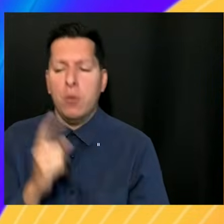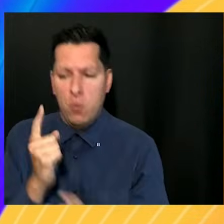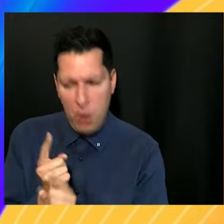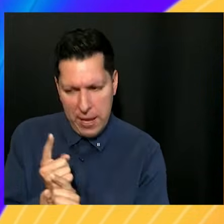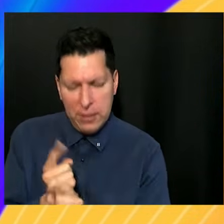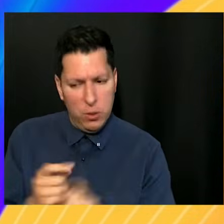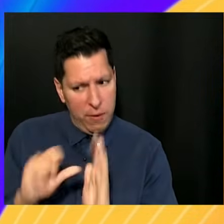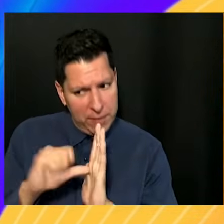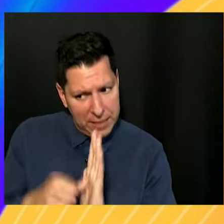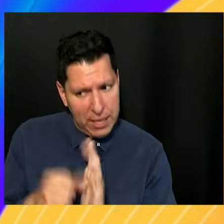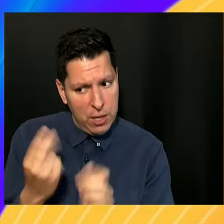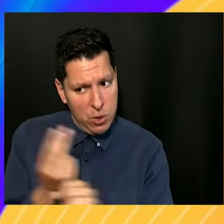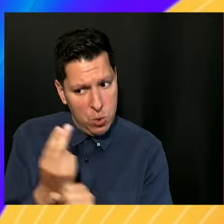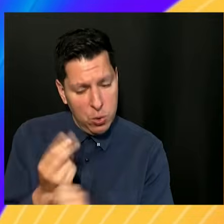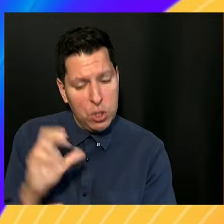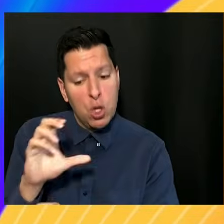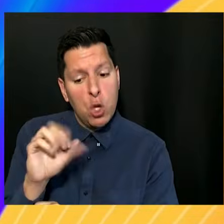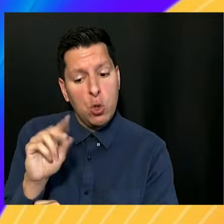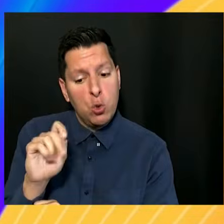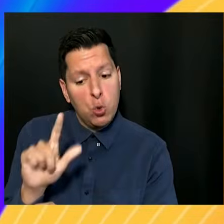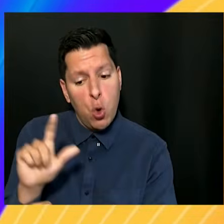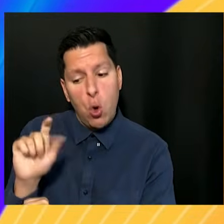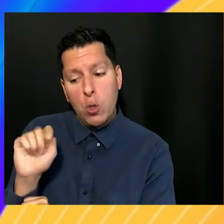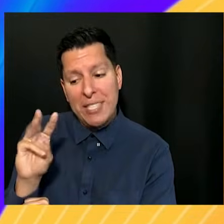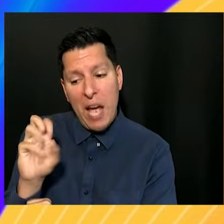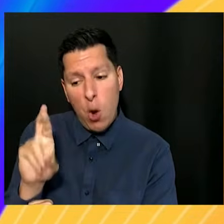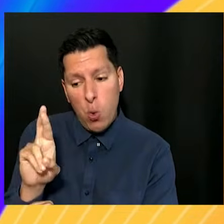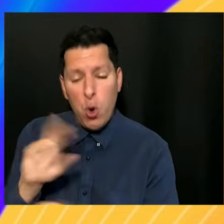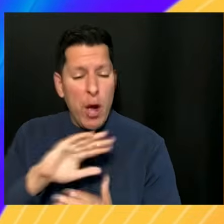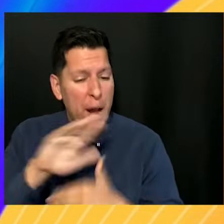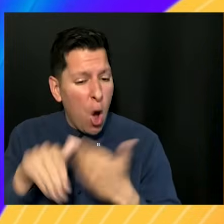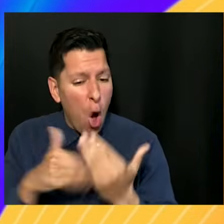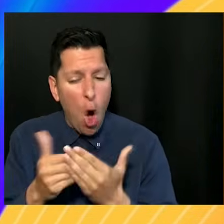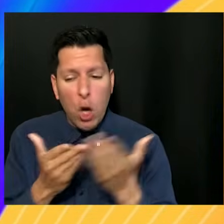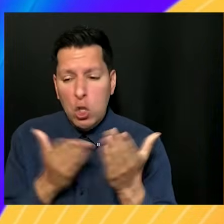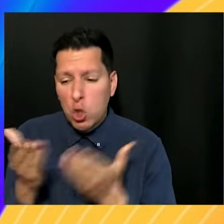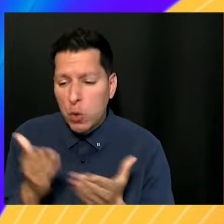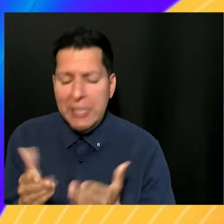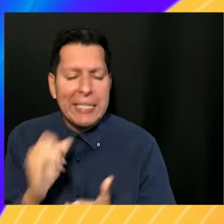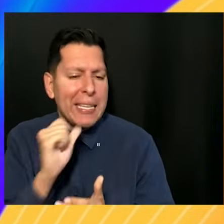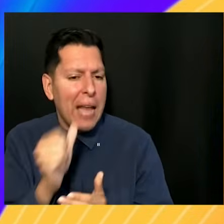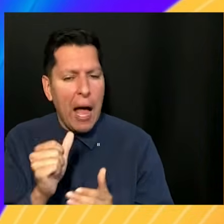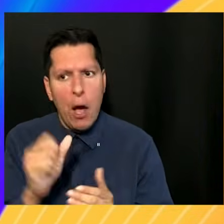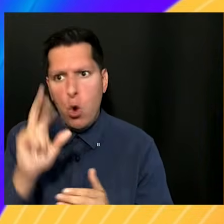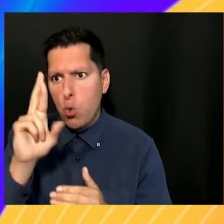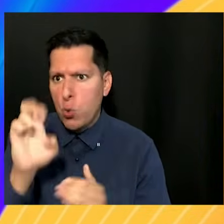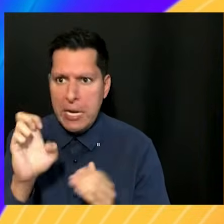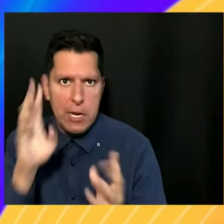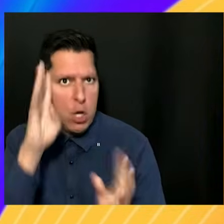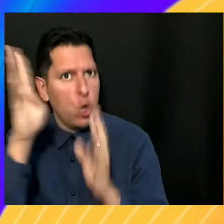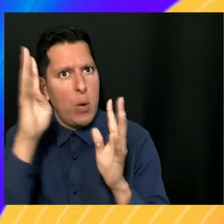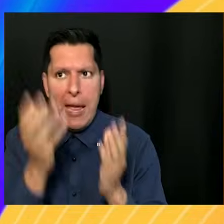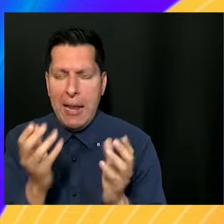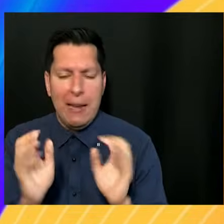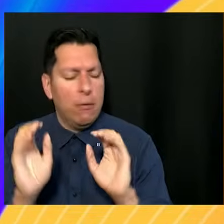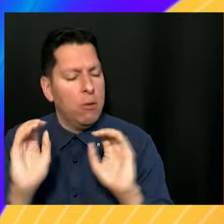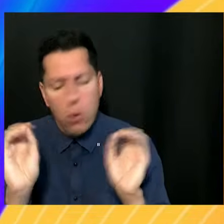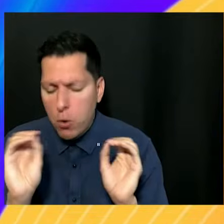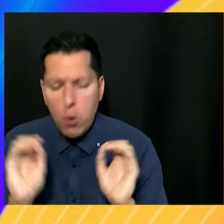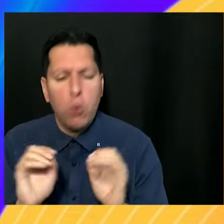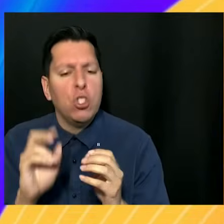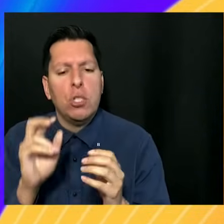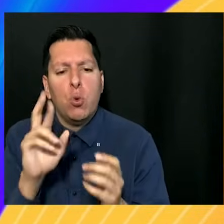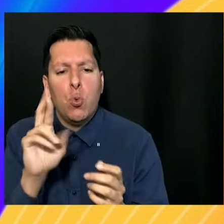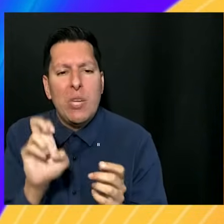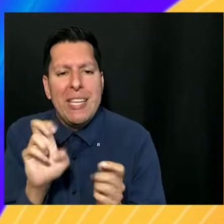hub. It uses all of our services. So it's not like recreating anything, it's just configuring them, right? So it takes advantage